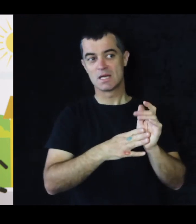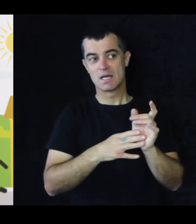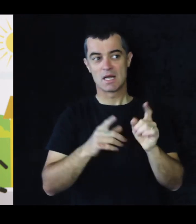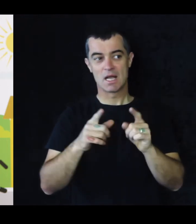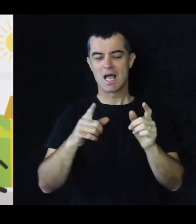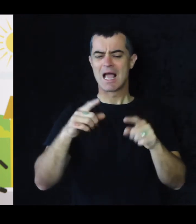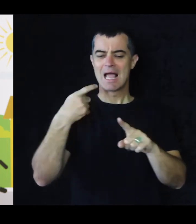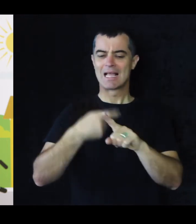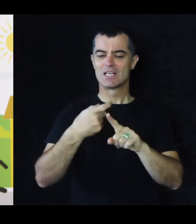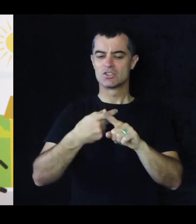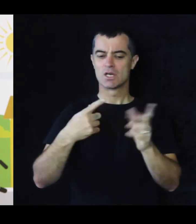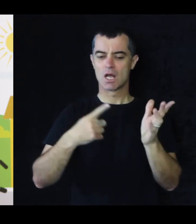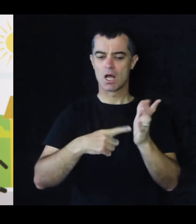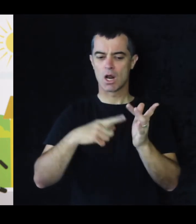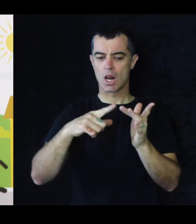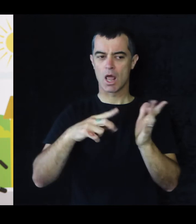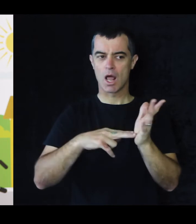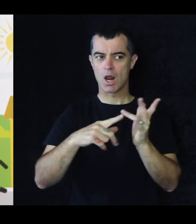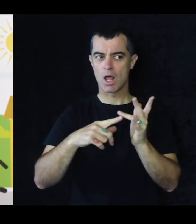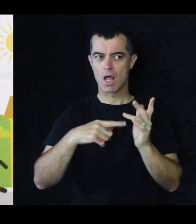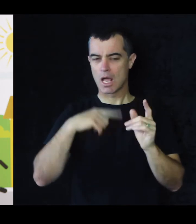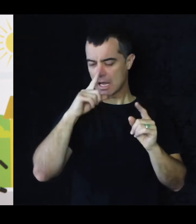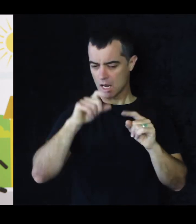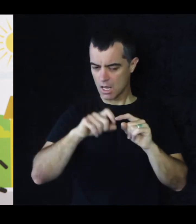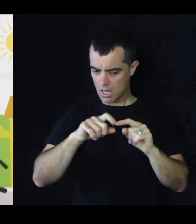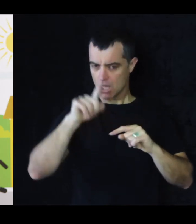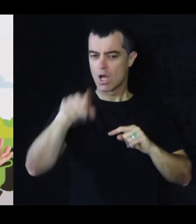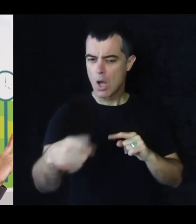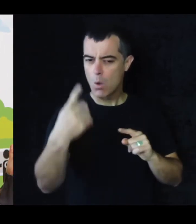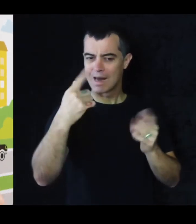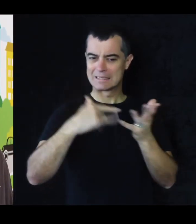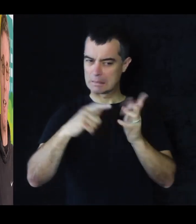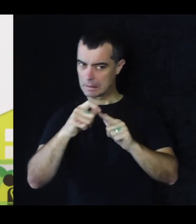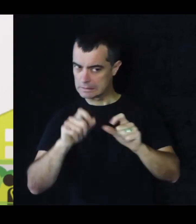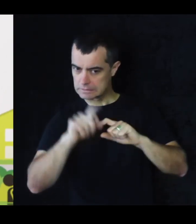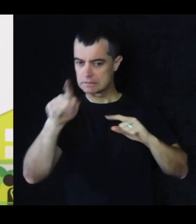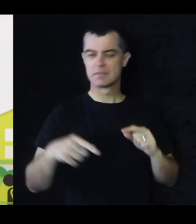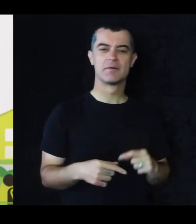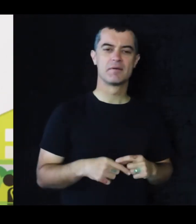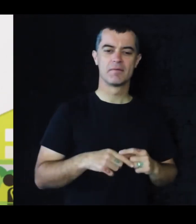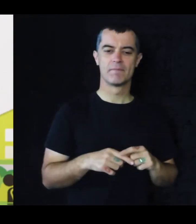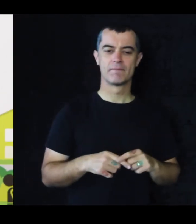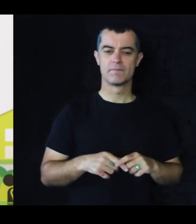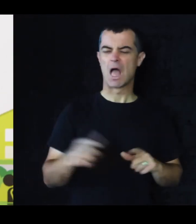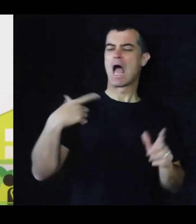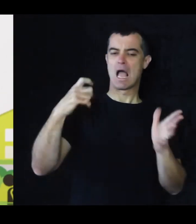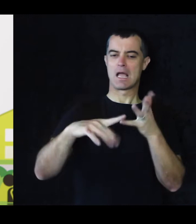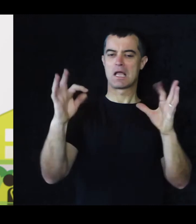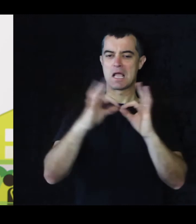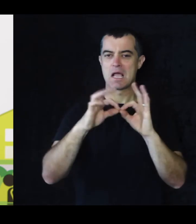on lino, on the kitchen lino. I could make it in one step through there. Oh, yeah, I had a cubby house